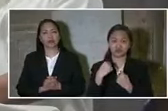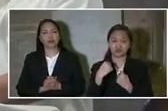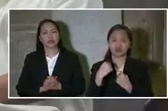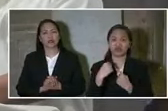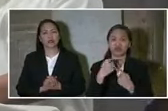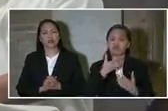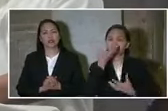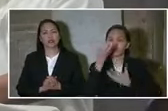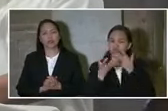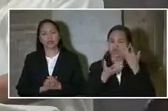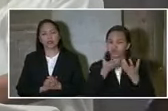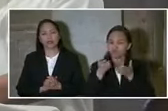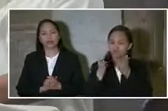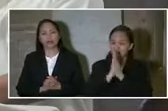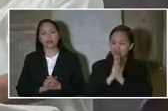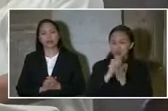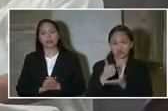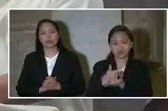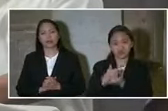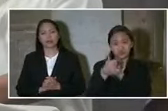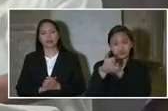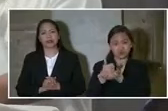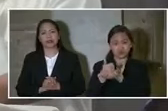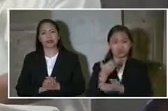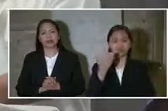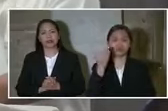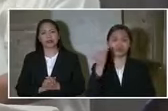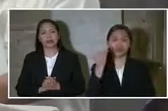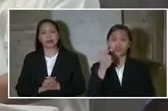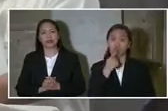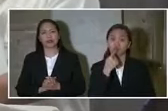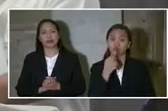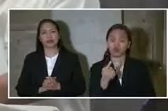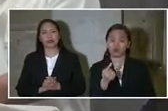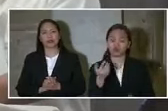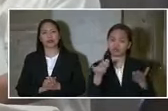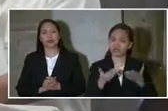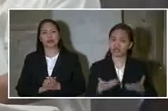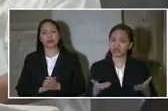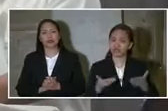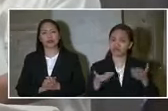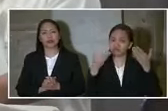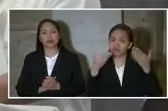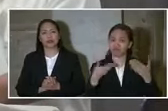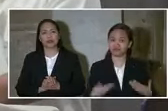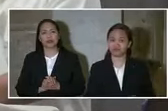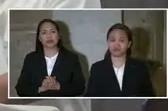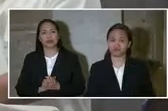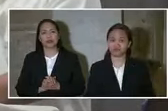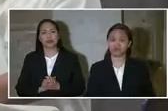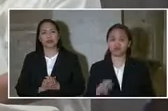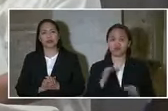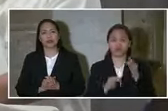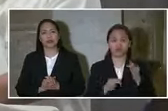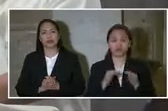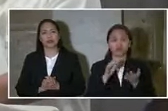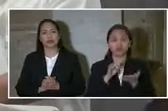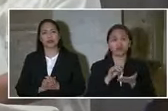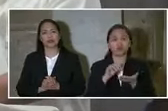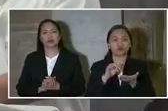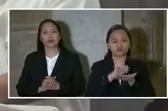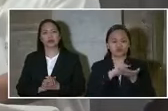help, and he will say, here I am. If you remove from